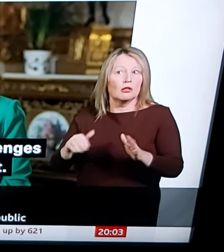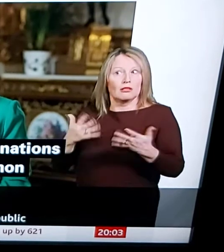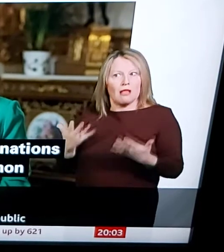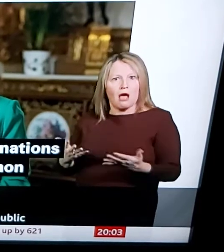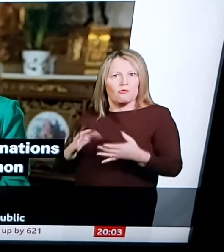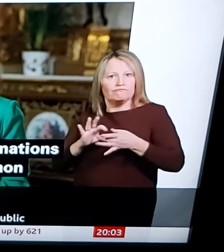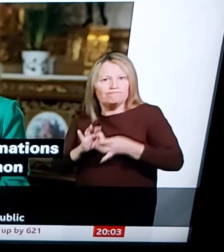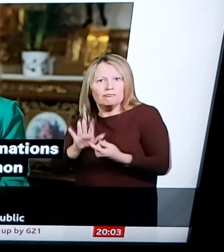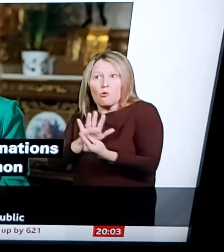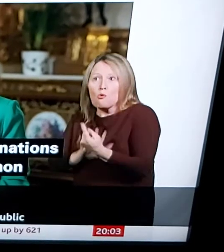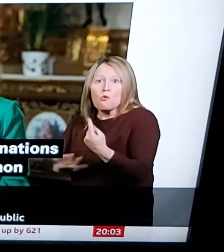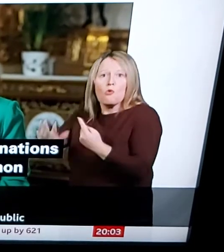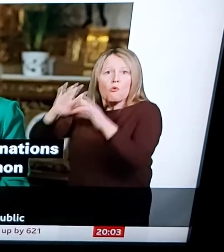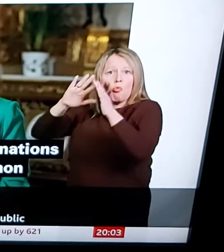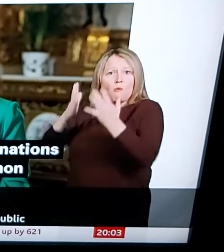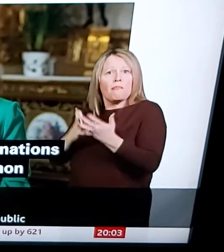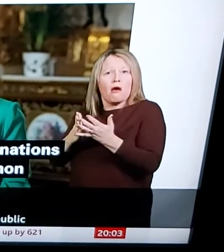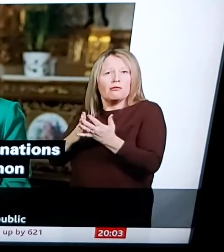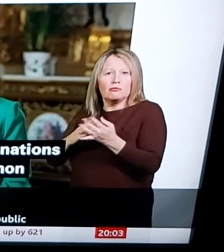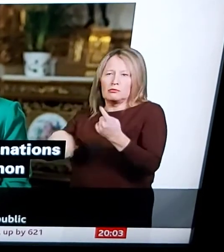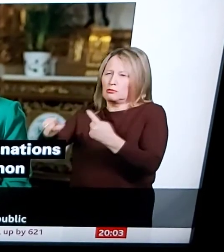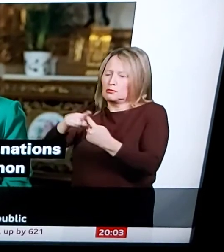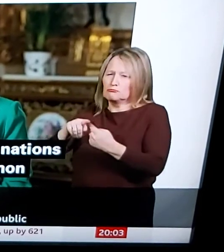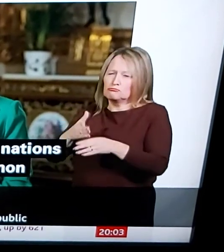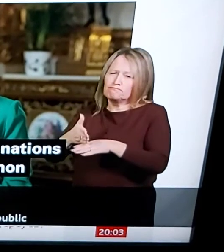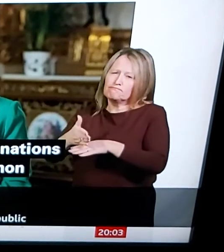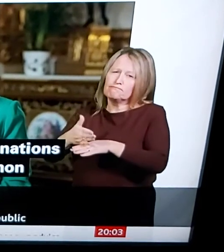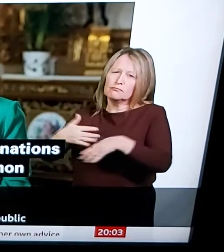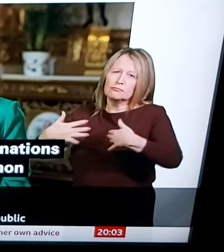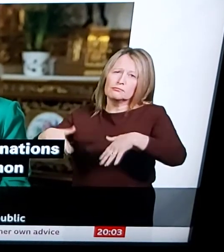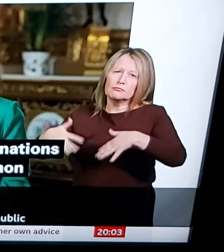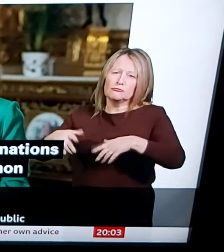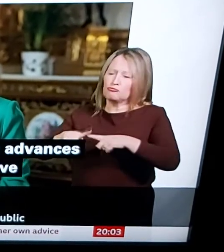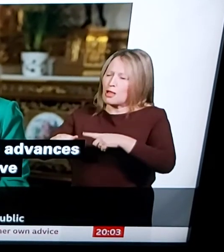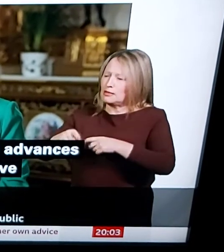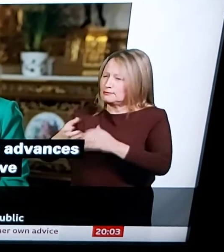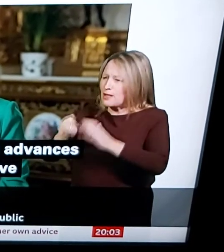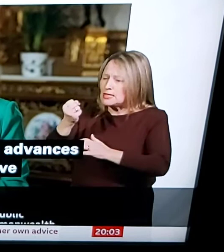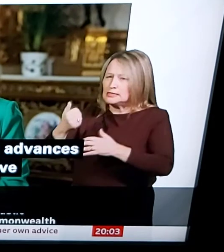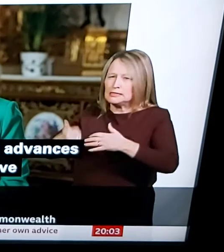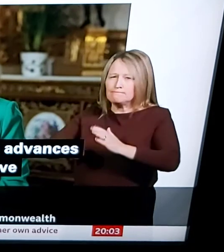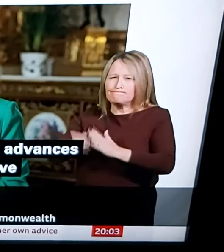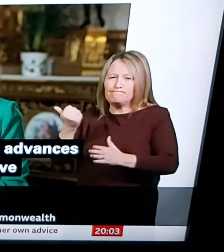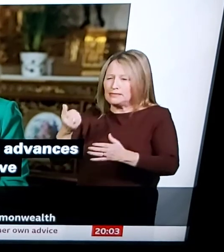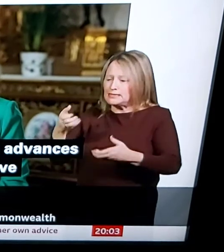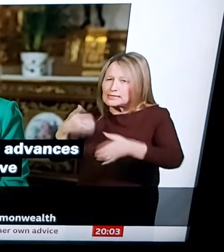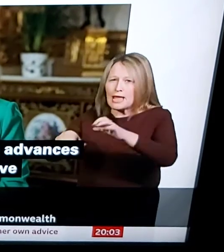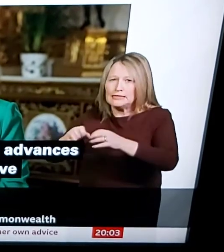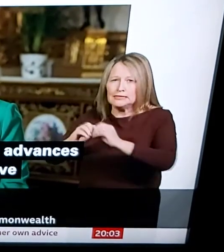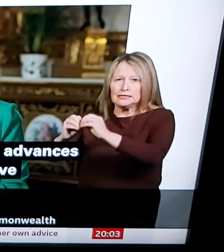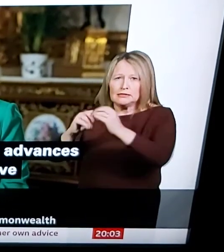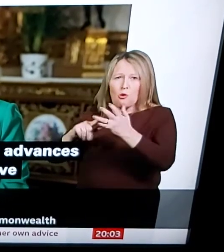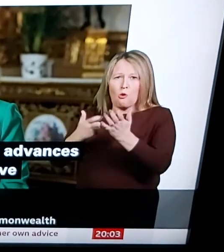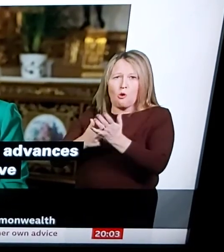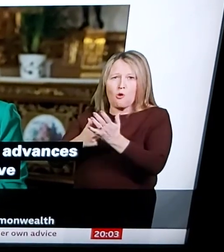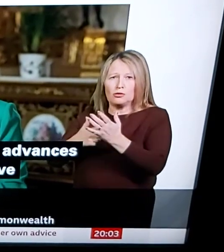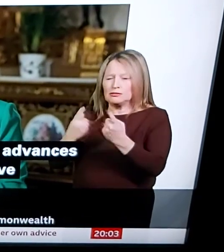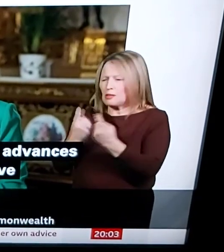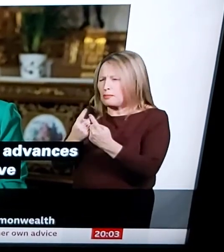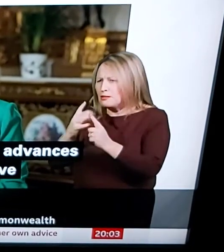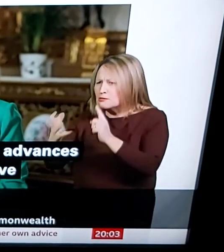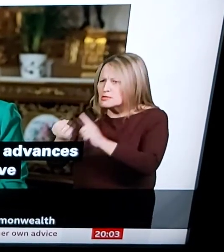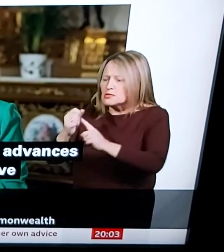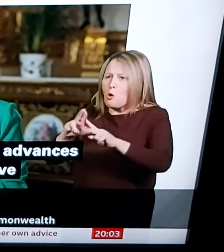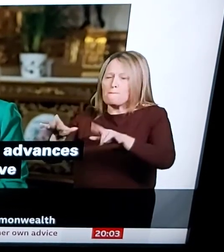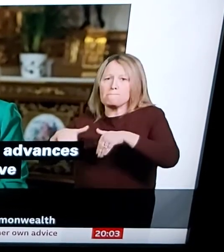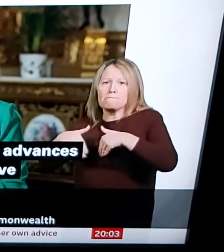globe in a common endeavour, using the great advances of science and our instinctive